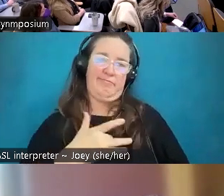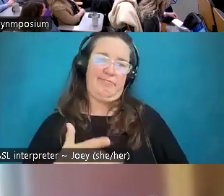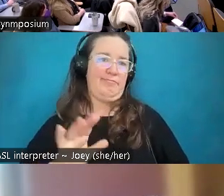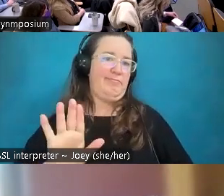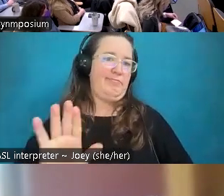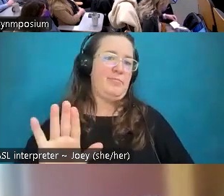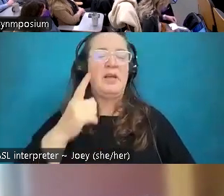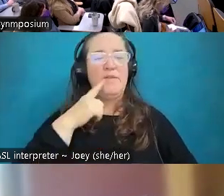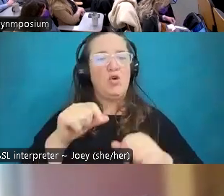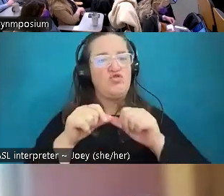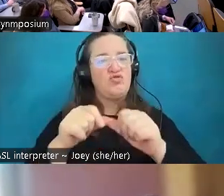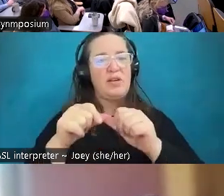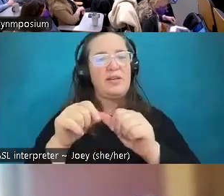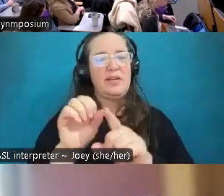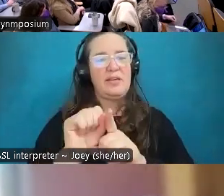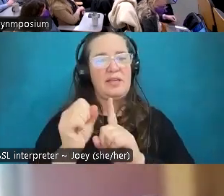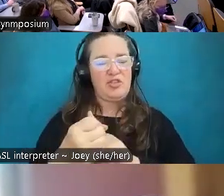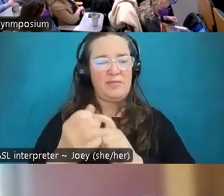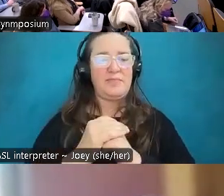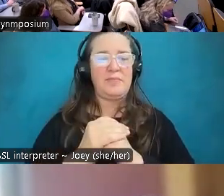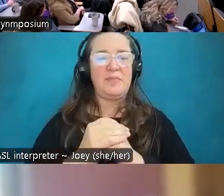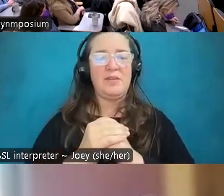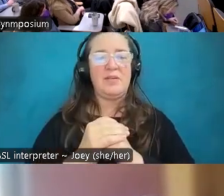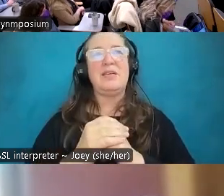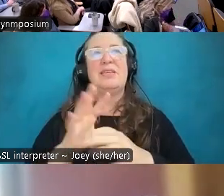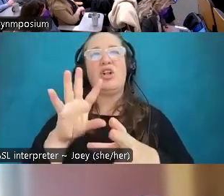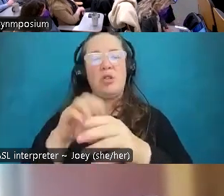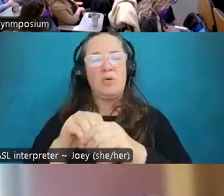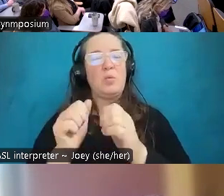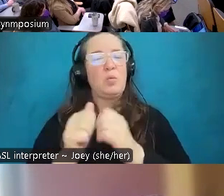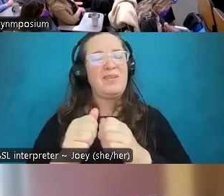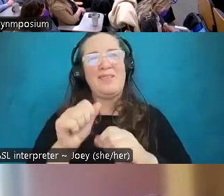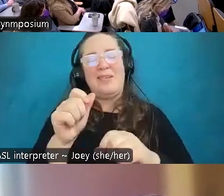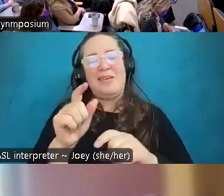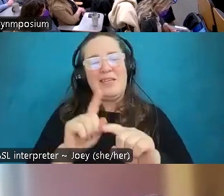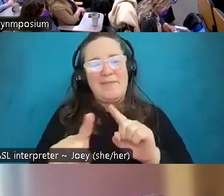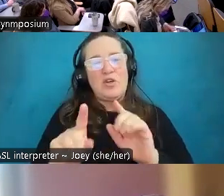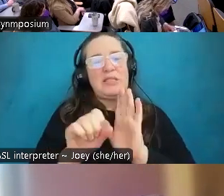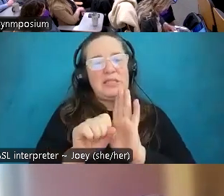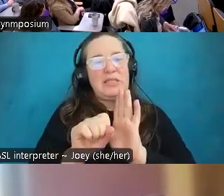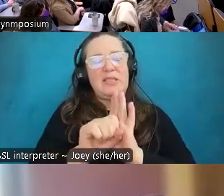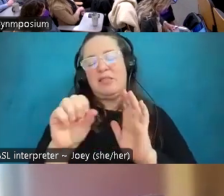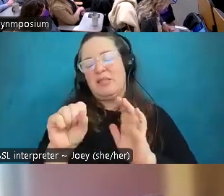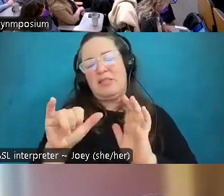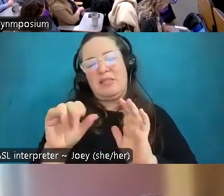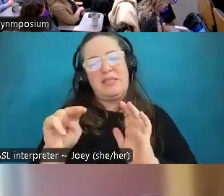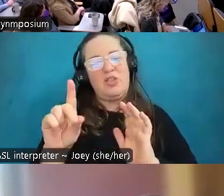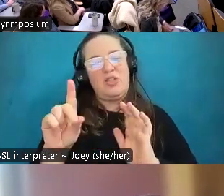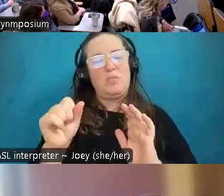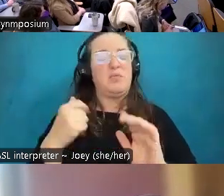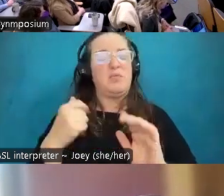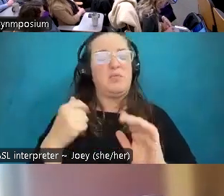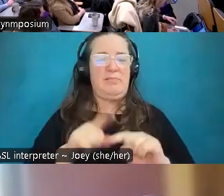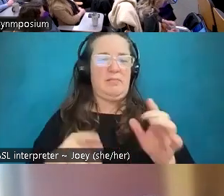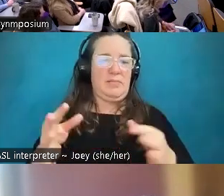condition, and that falls in the group of these unexplained syndromes. Infection is a recognized risk factor,